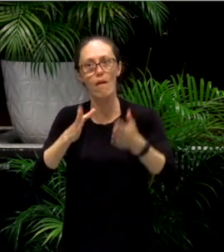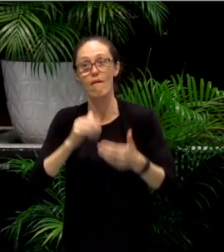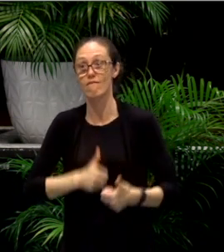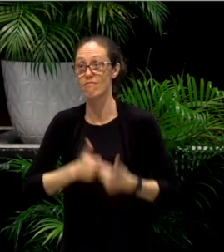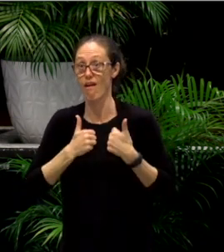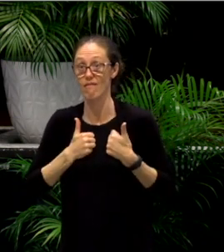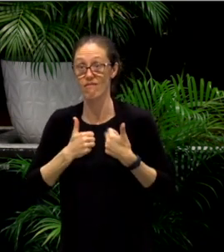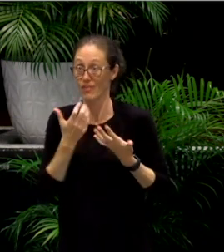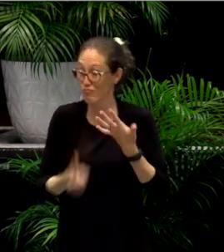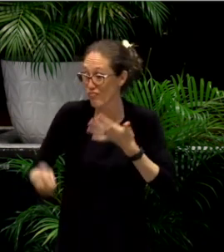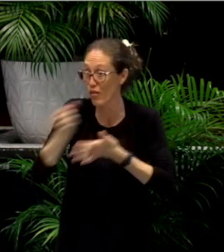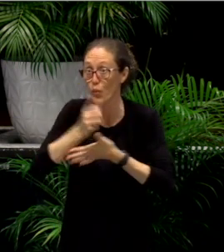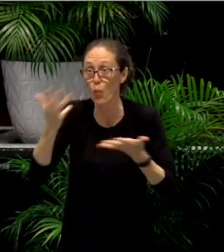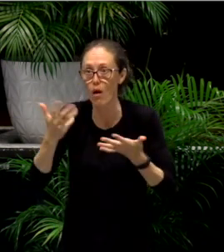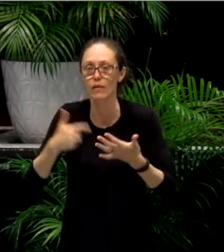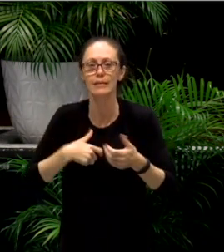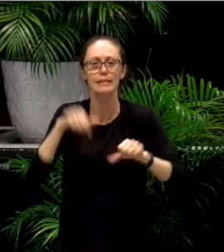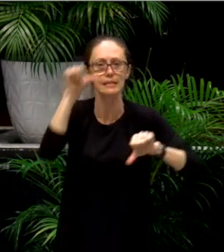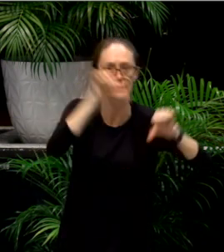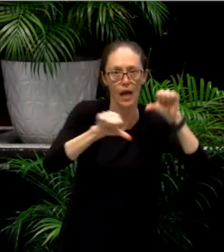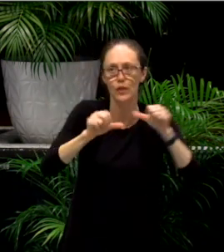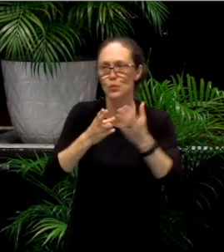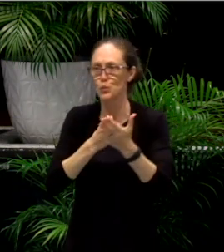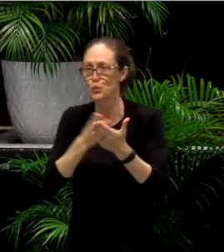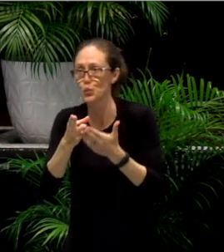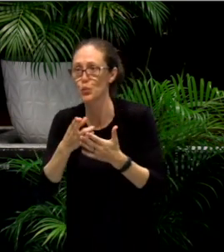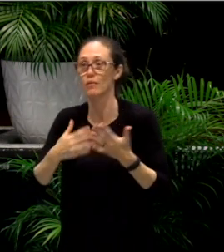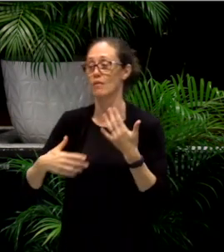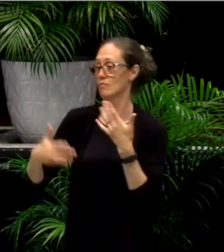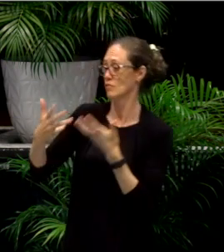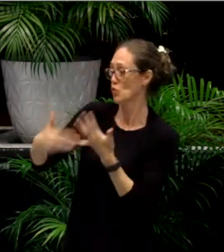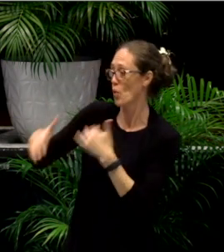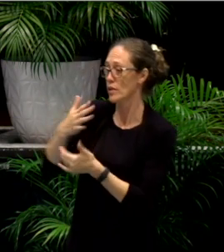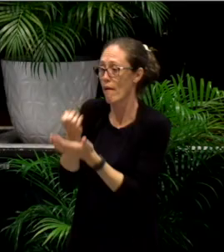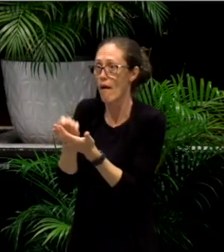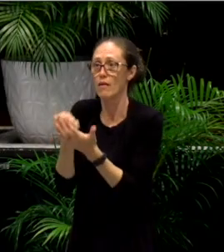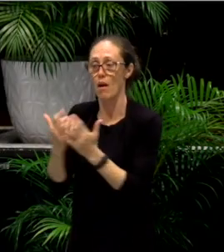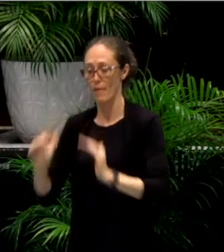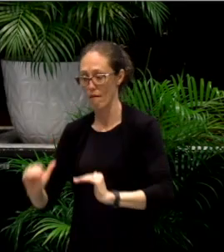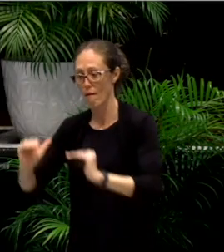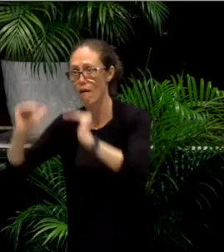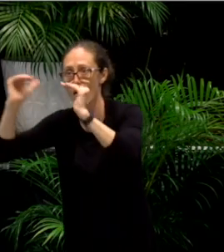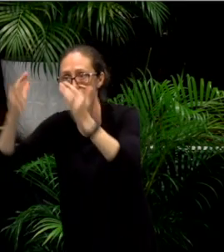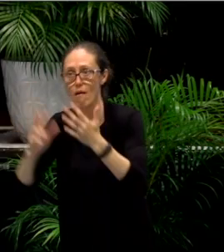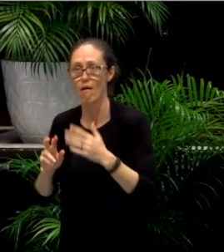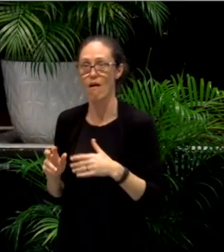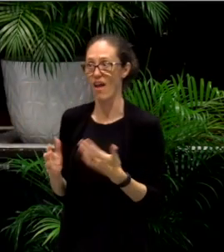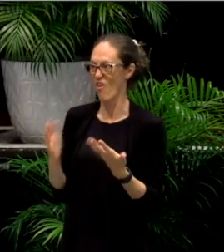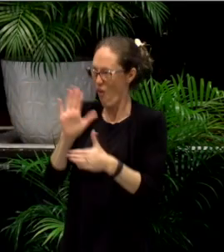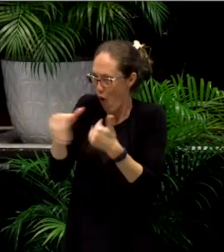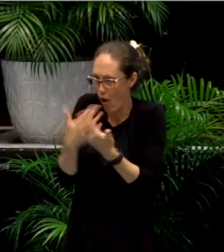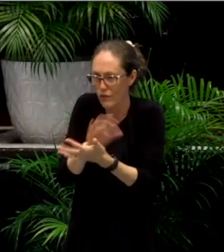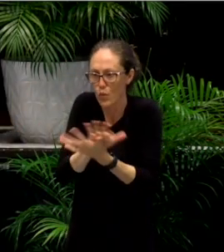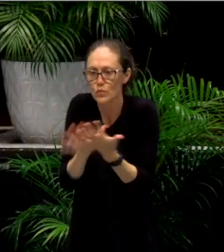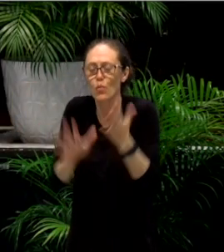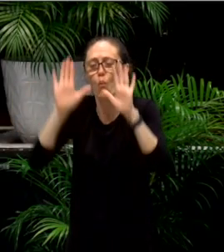prioritizes science and truth and socioeconomic mobility and all of those wonderful things that we stand